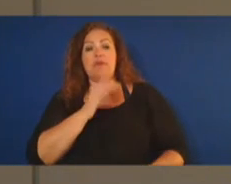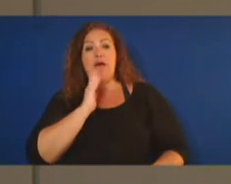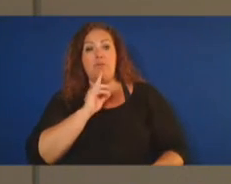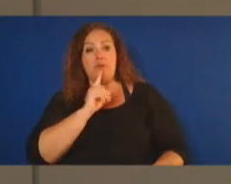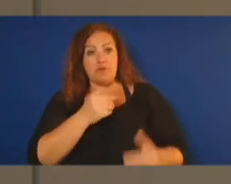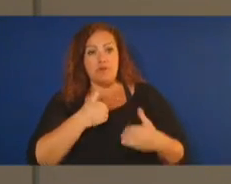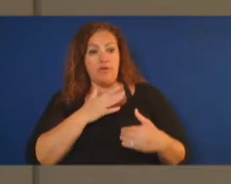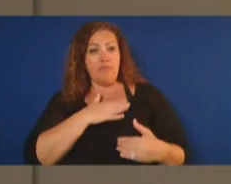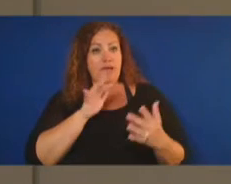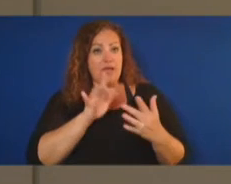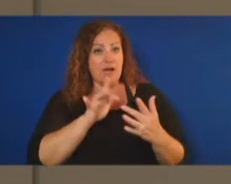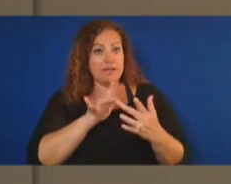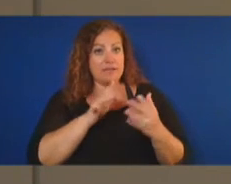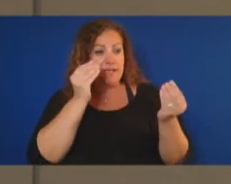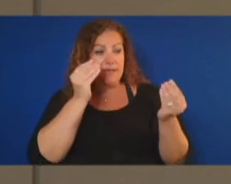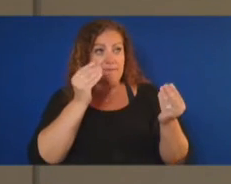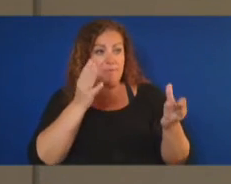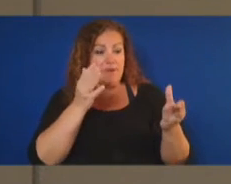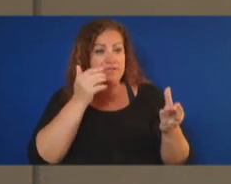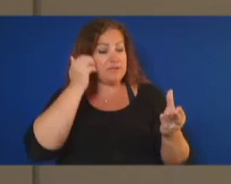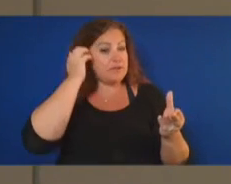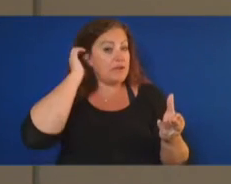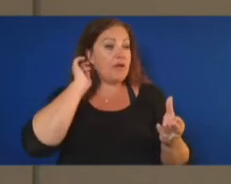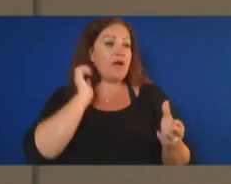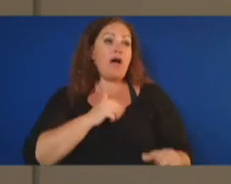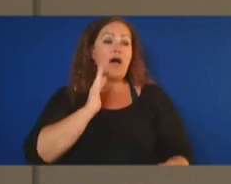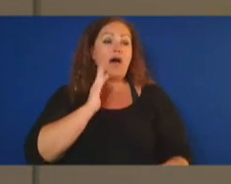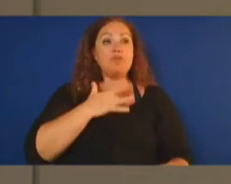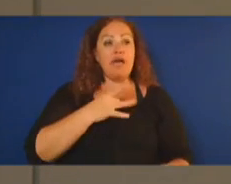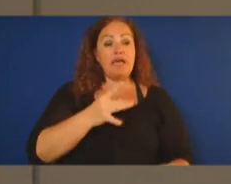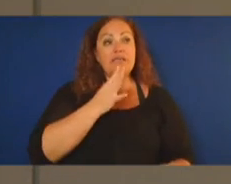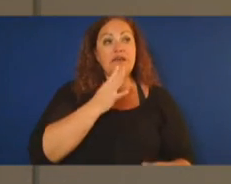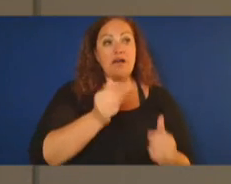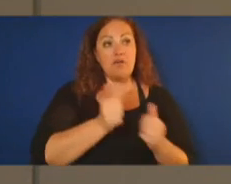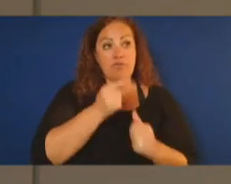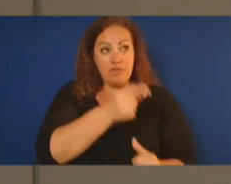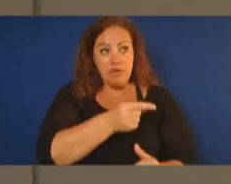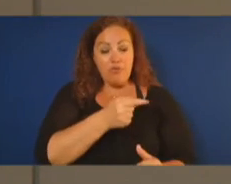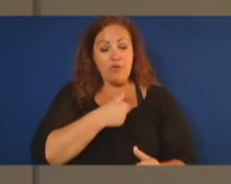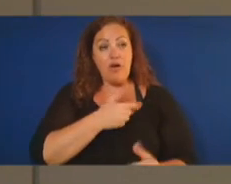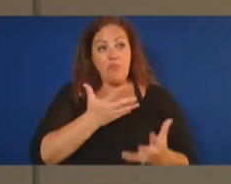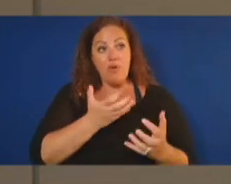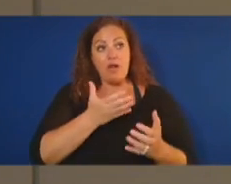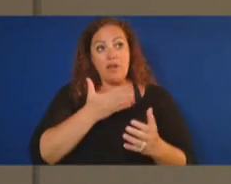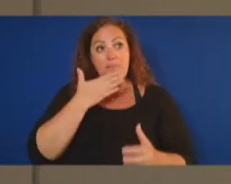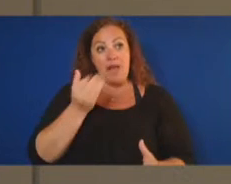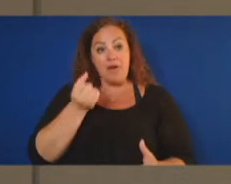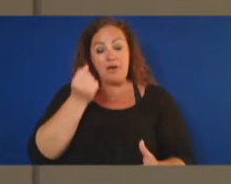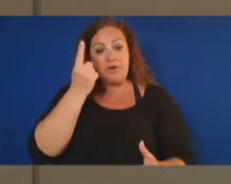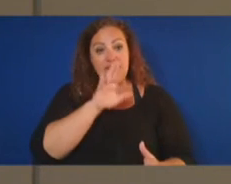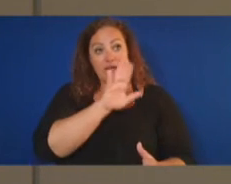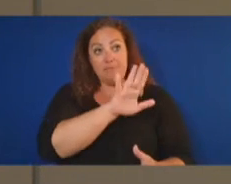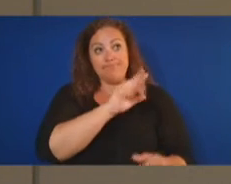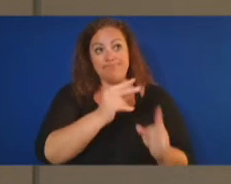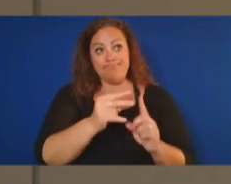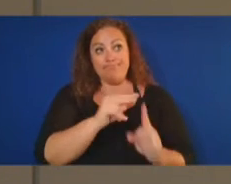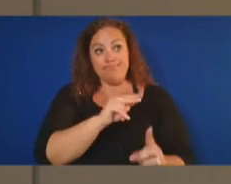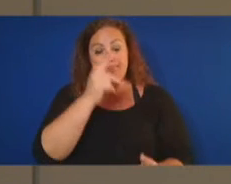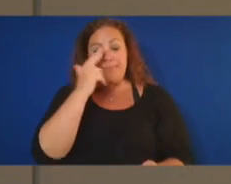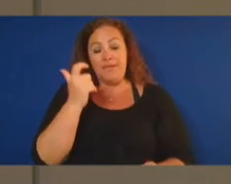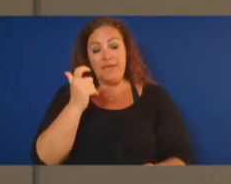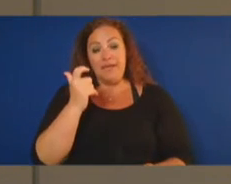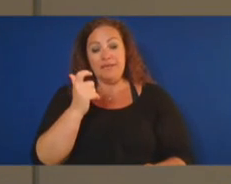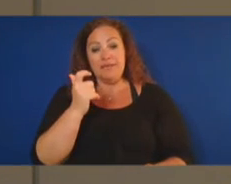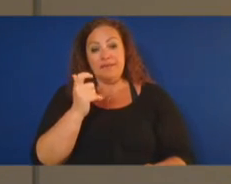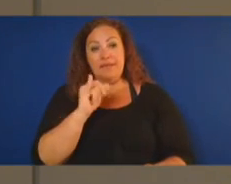contact information I would like to talk to you I would like to better understand where you're coming from you know because there you know if